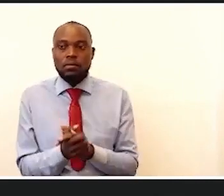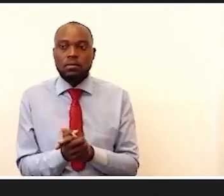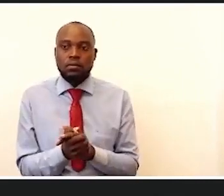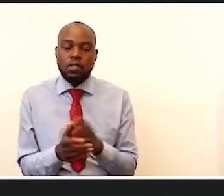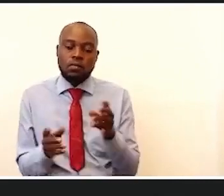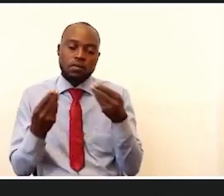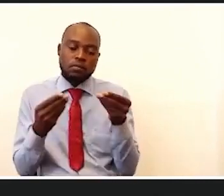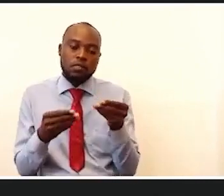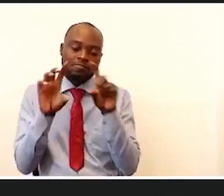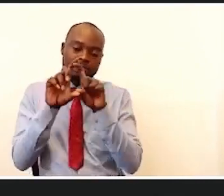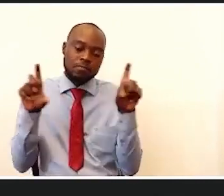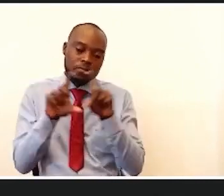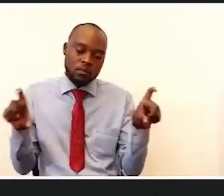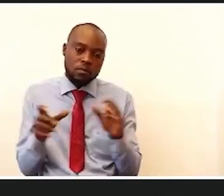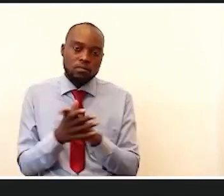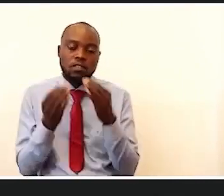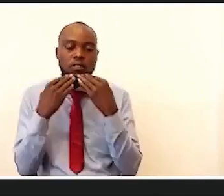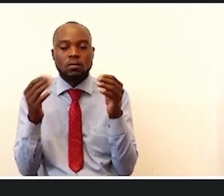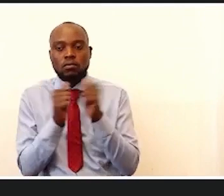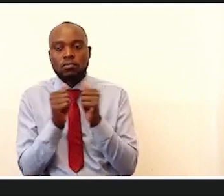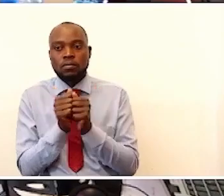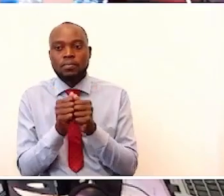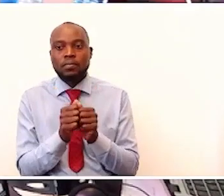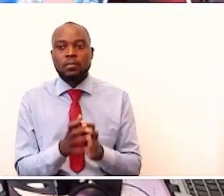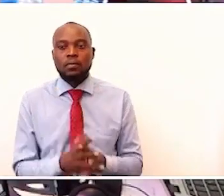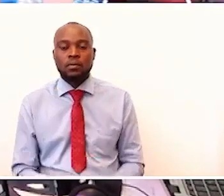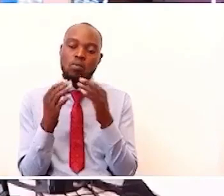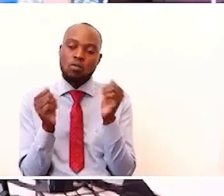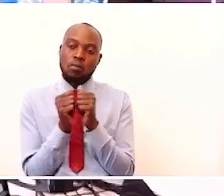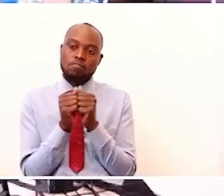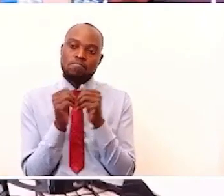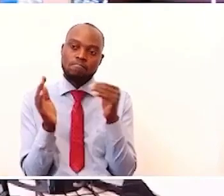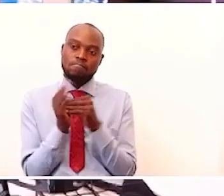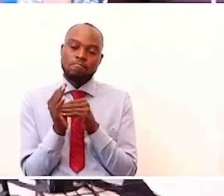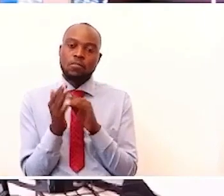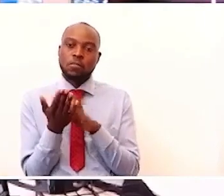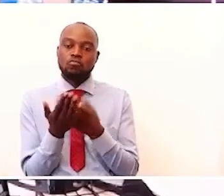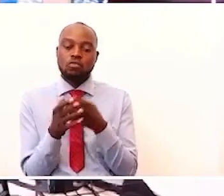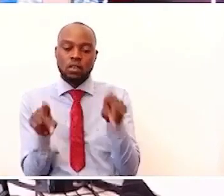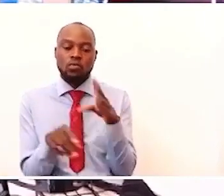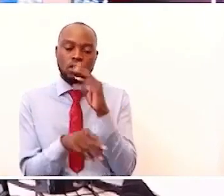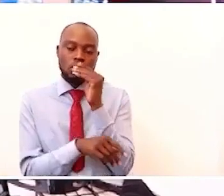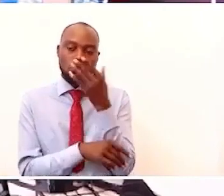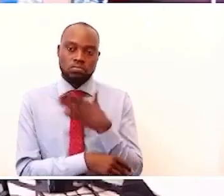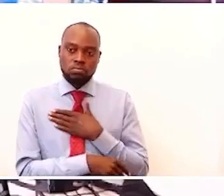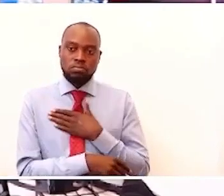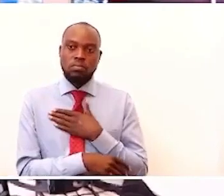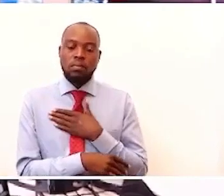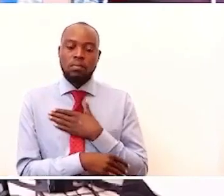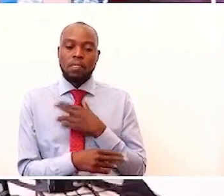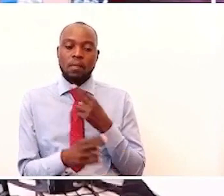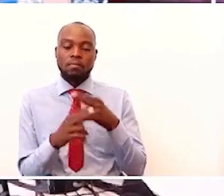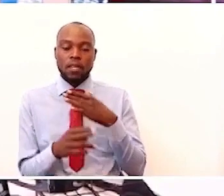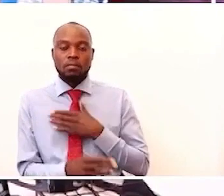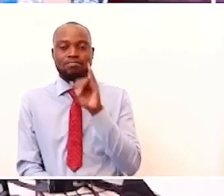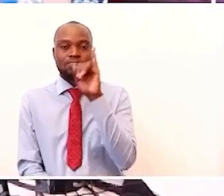statement, mm-hmm. and you would have made a start. Thank you. Thank you. Thank you very much, Professor Lux. My name is John Kafko. I work with Youth